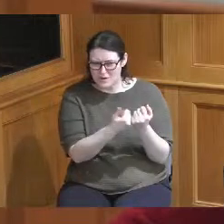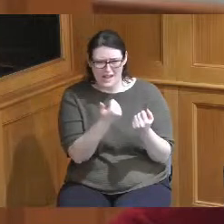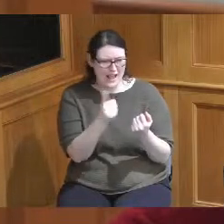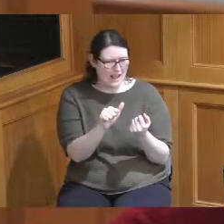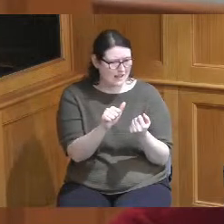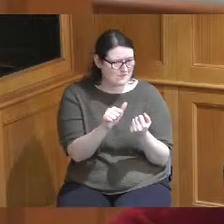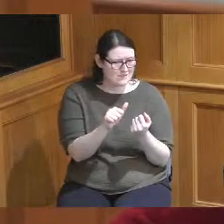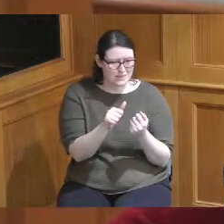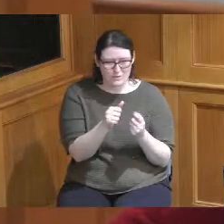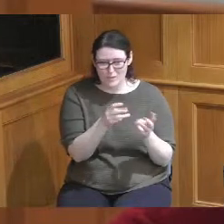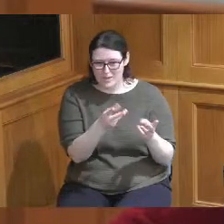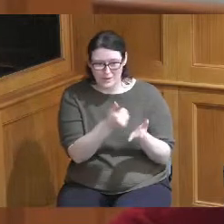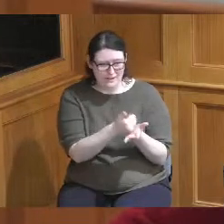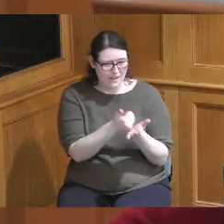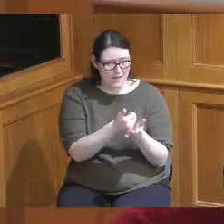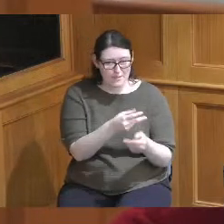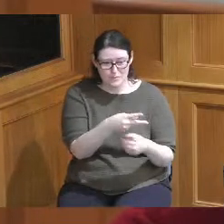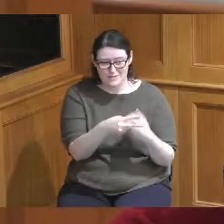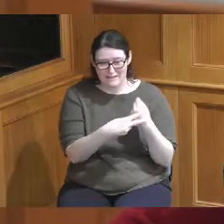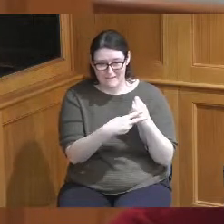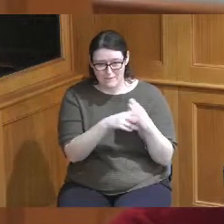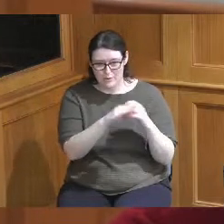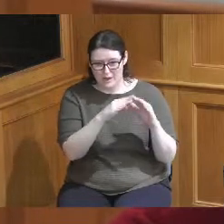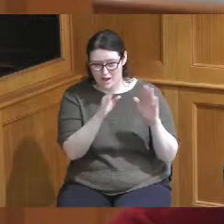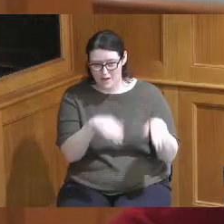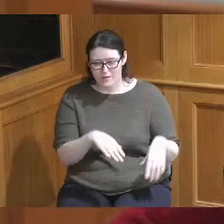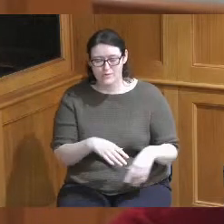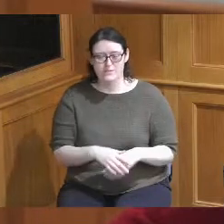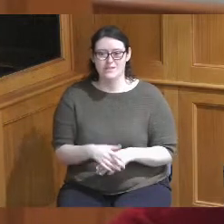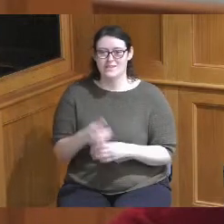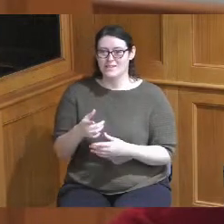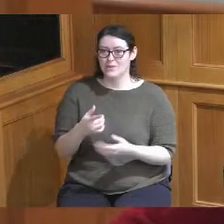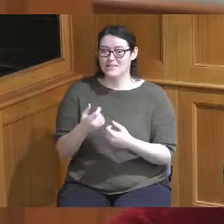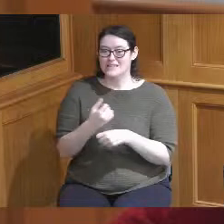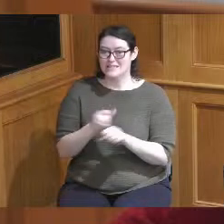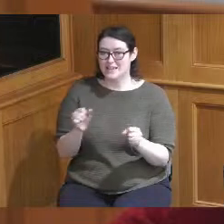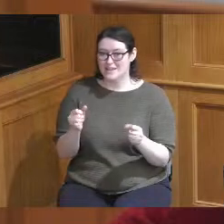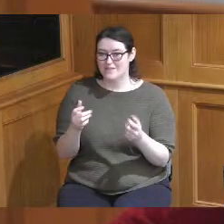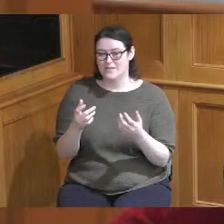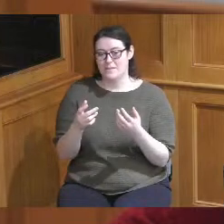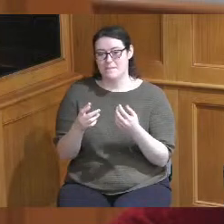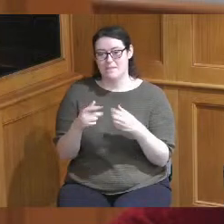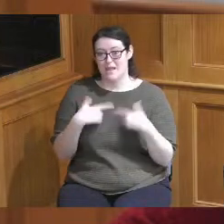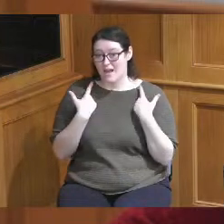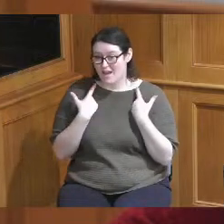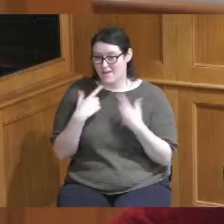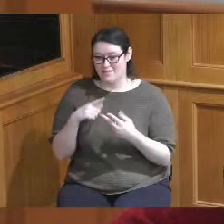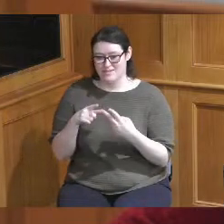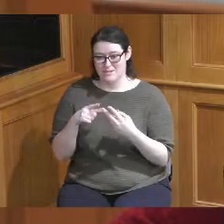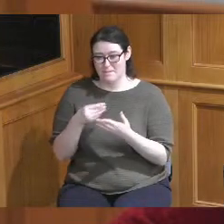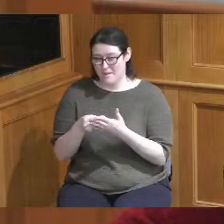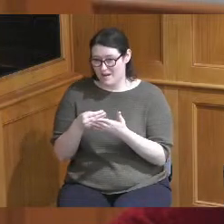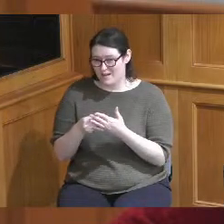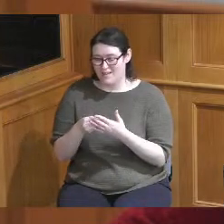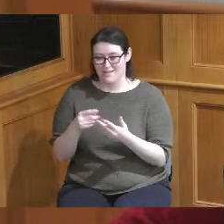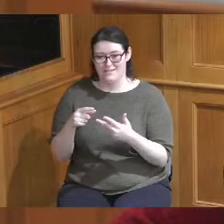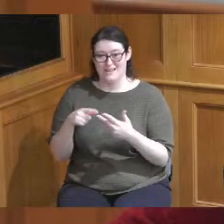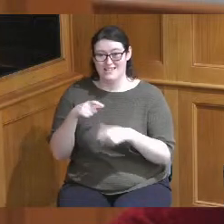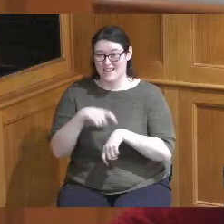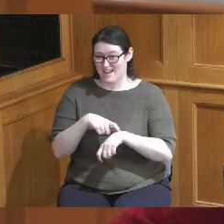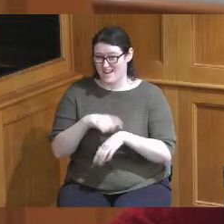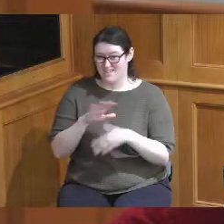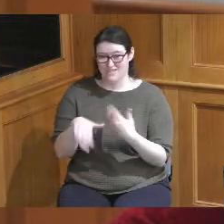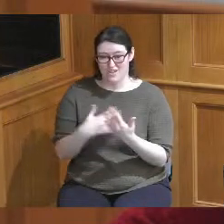homes. This kind of foresight saves money, time, and most importantly, lives. I urge the commissioners to grant funding to strategies